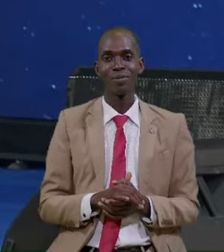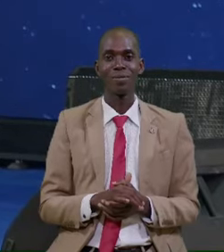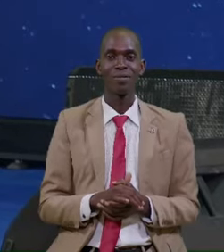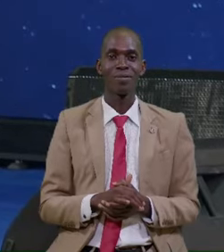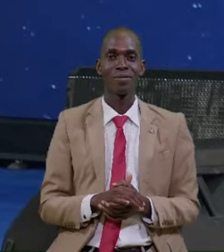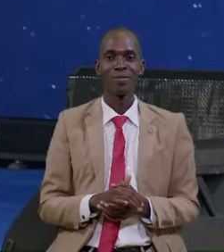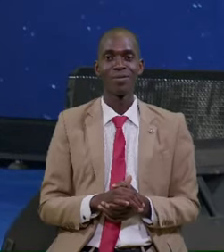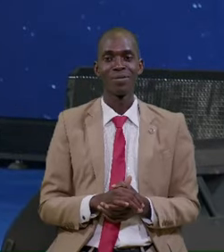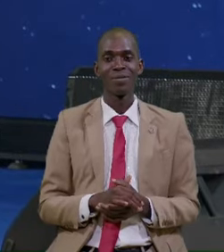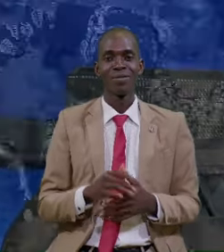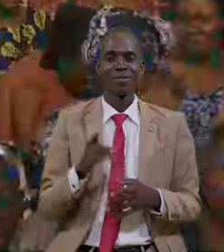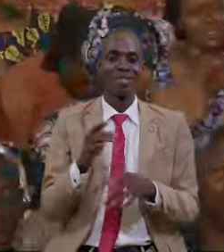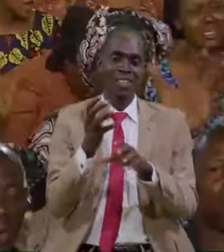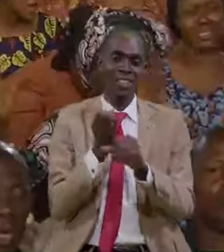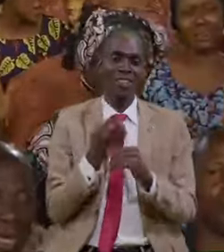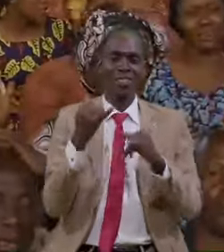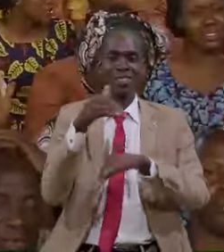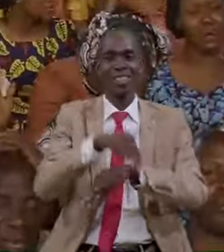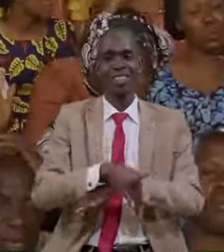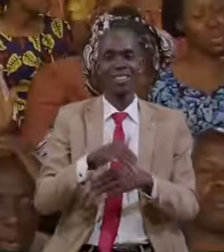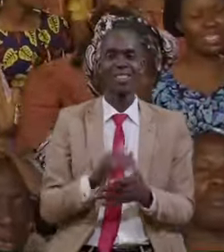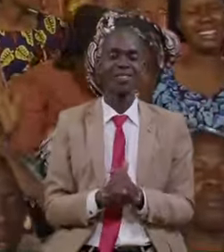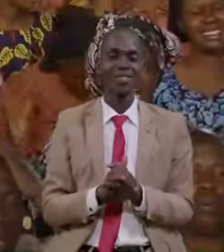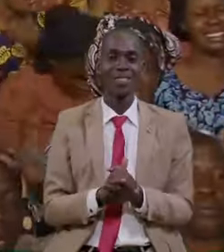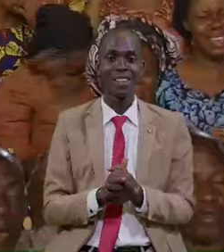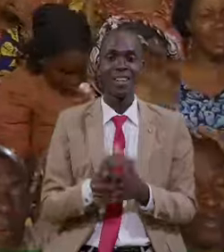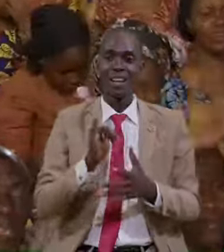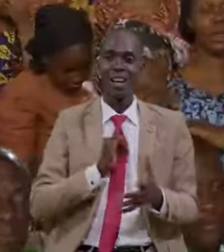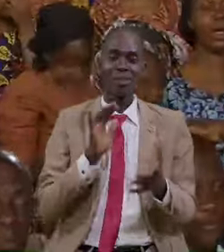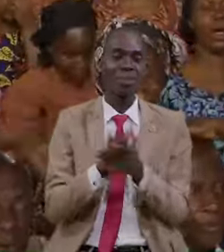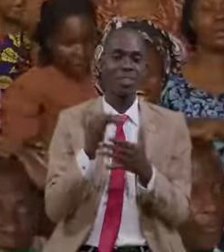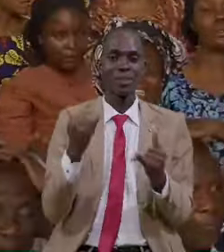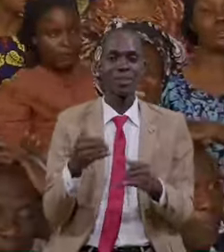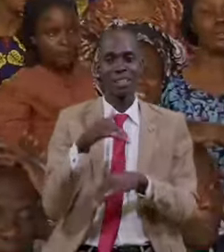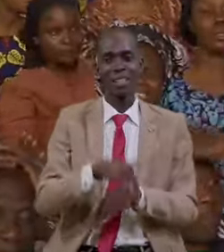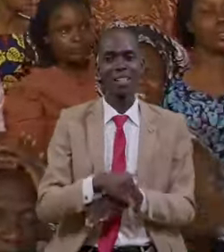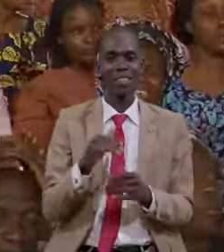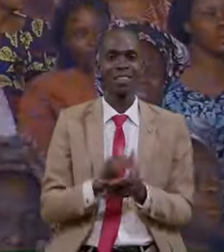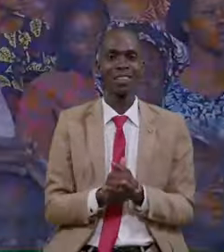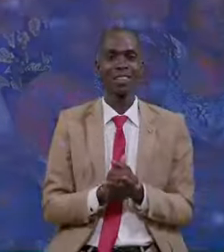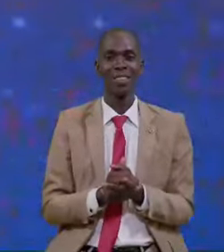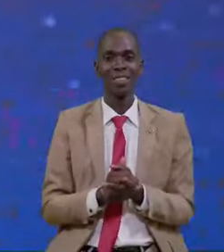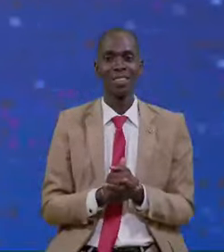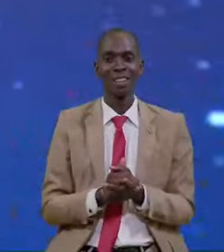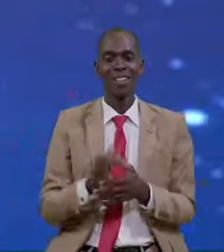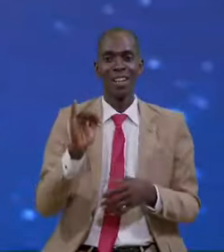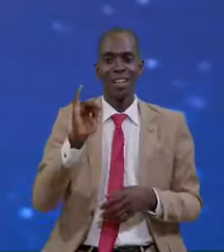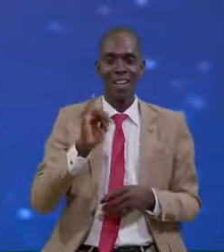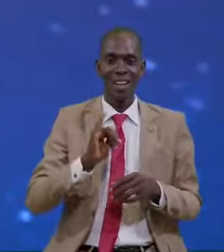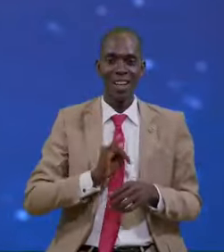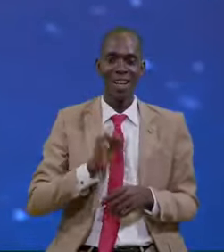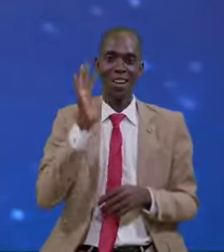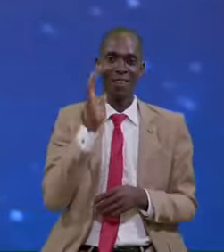I receive tonight. I believe tonight. I will see and hear